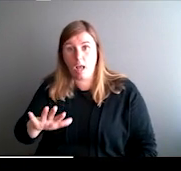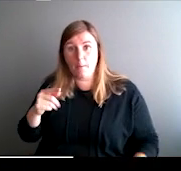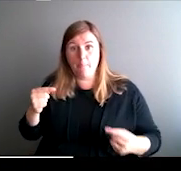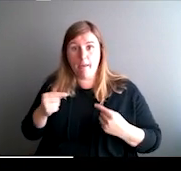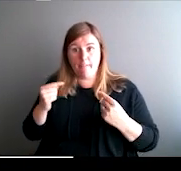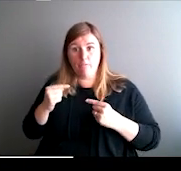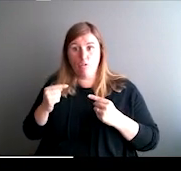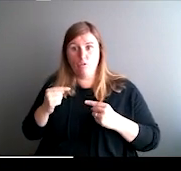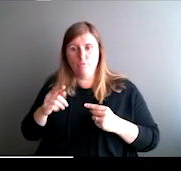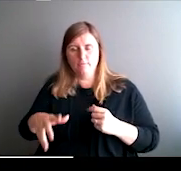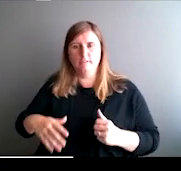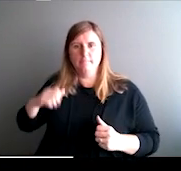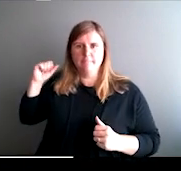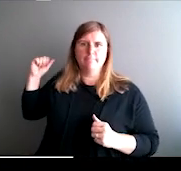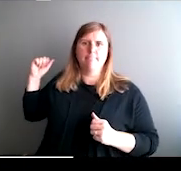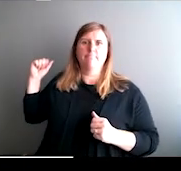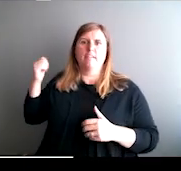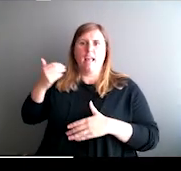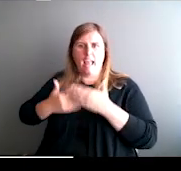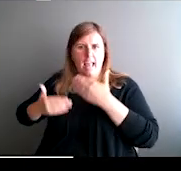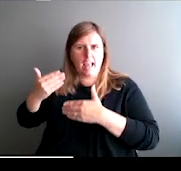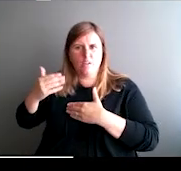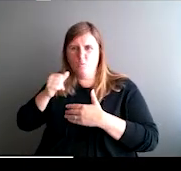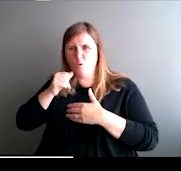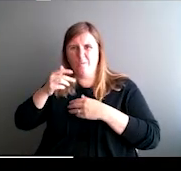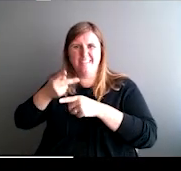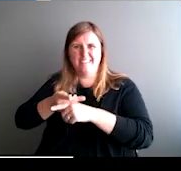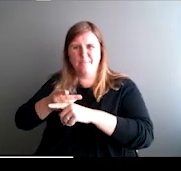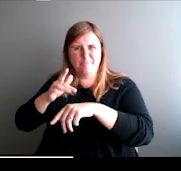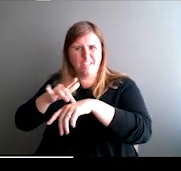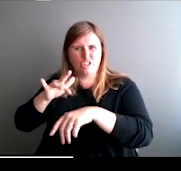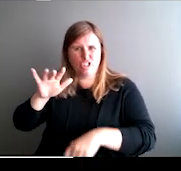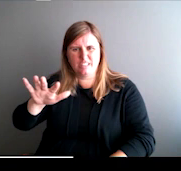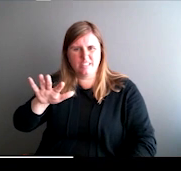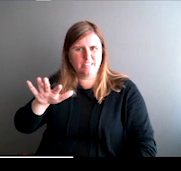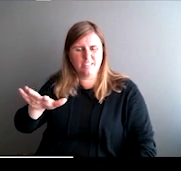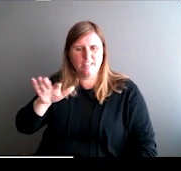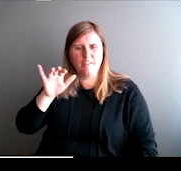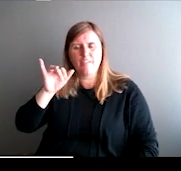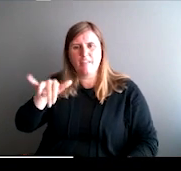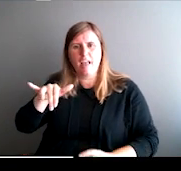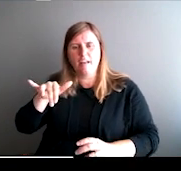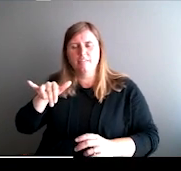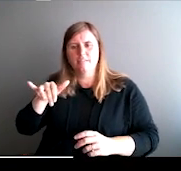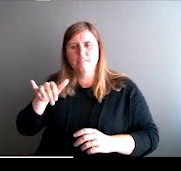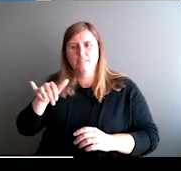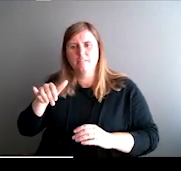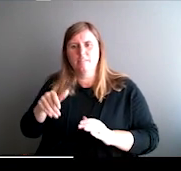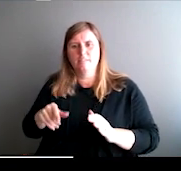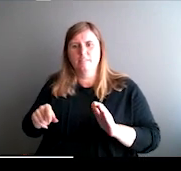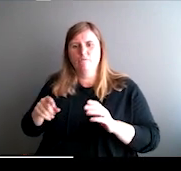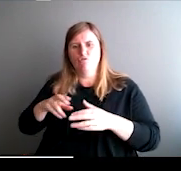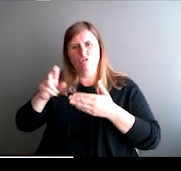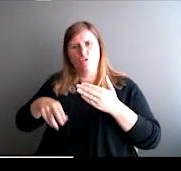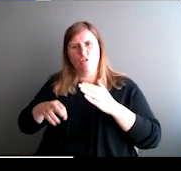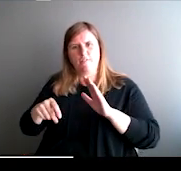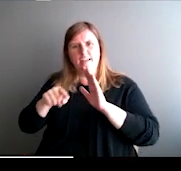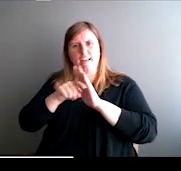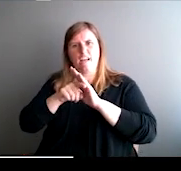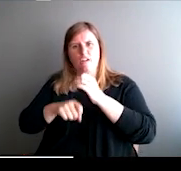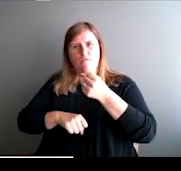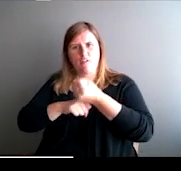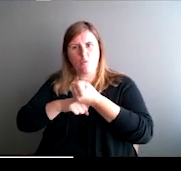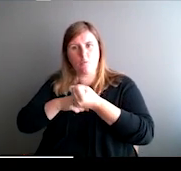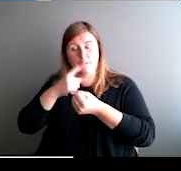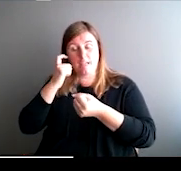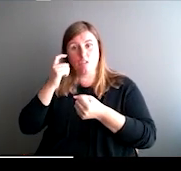painful, you remove your hand. You don't keep touching it. That's the result of negative reinforcement. You do that because